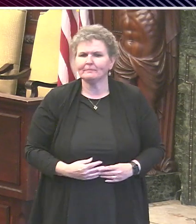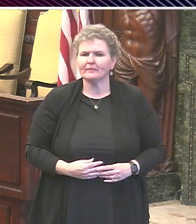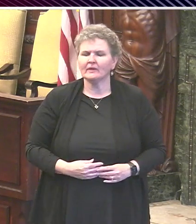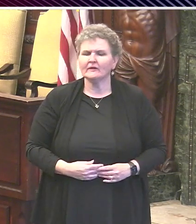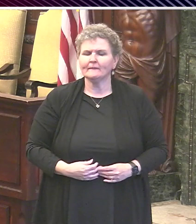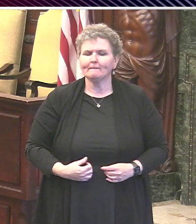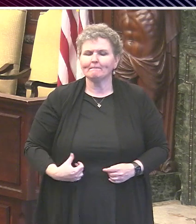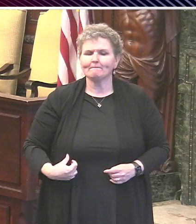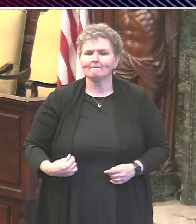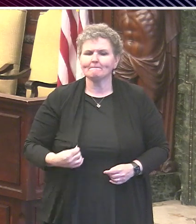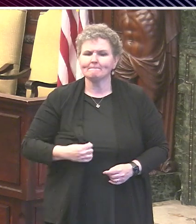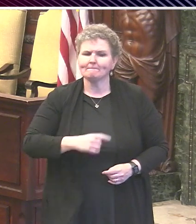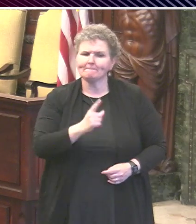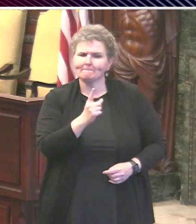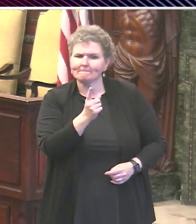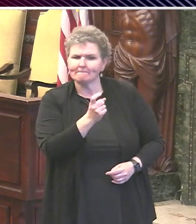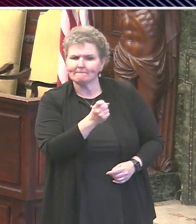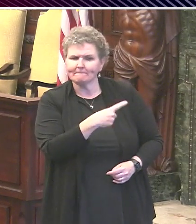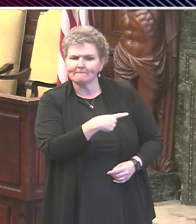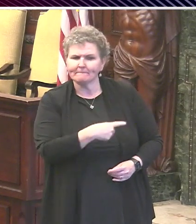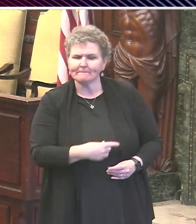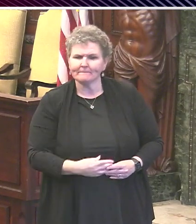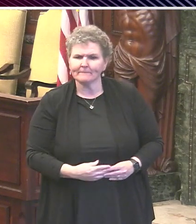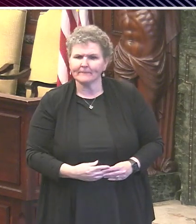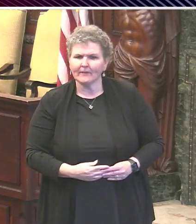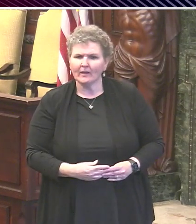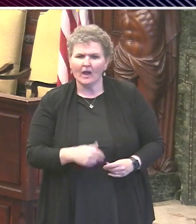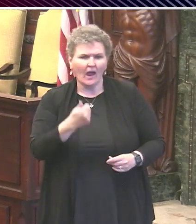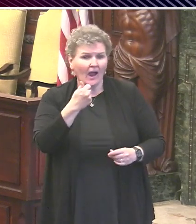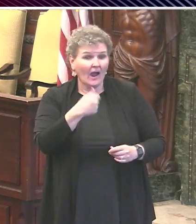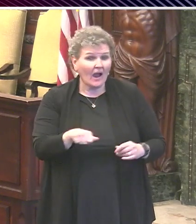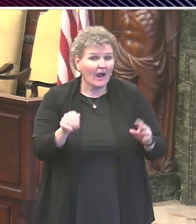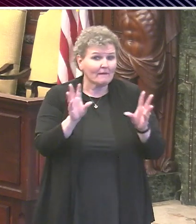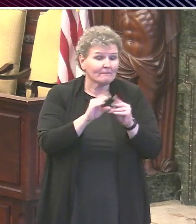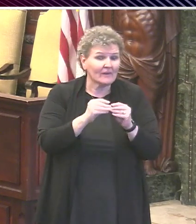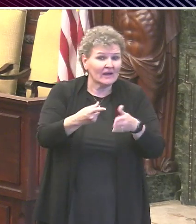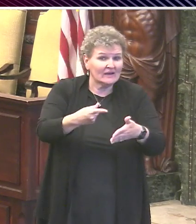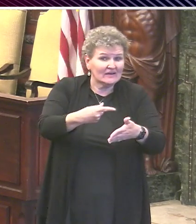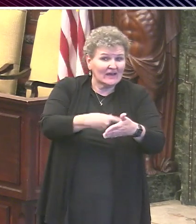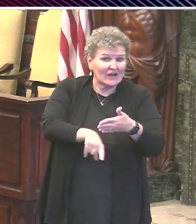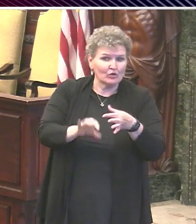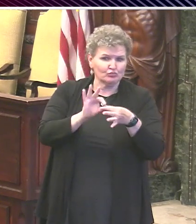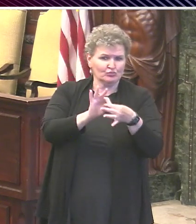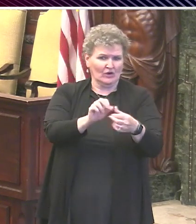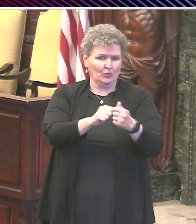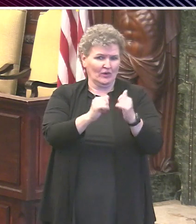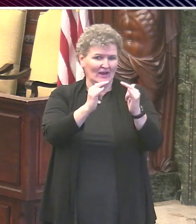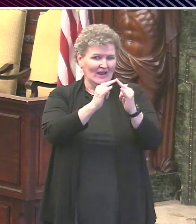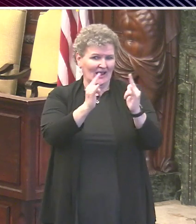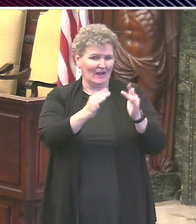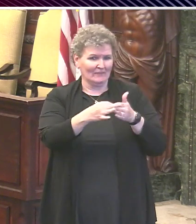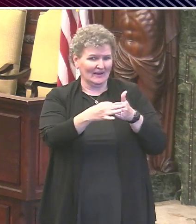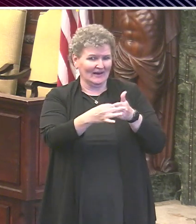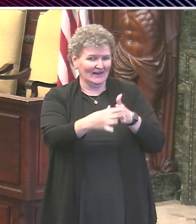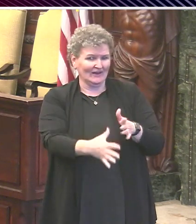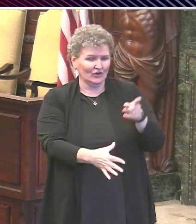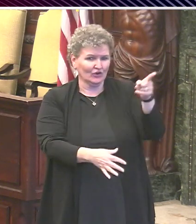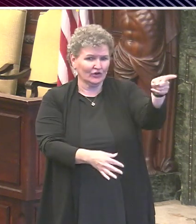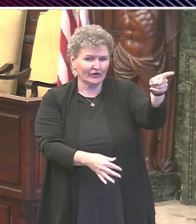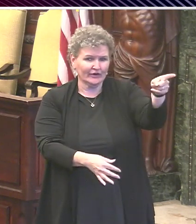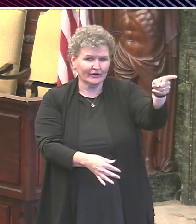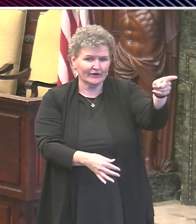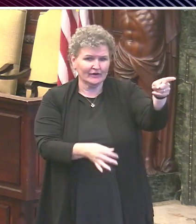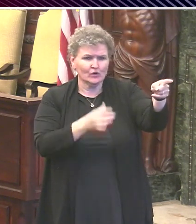wondering, will there, I know you're going to be meeting next week with, some of the encampment leadership, trying to place people as quickly as you can, I'm